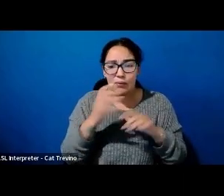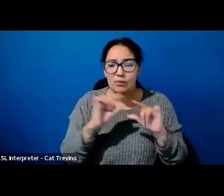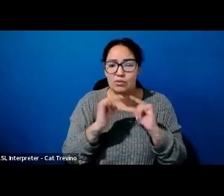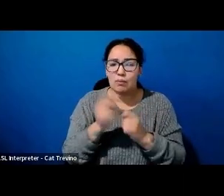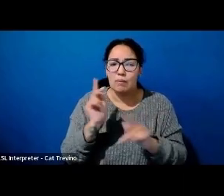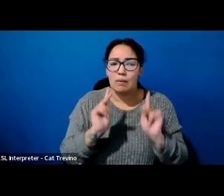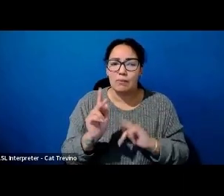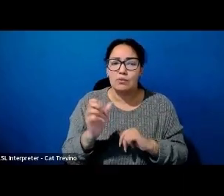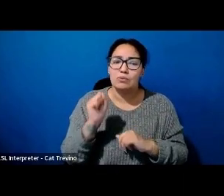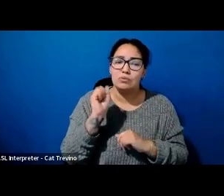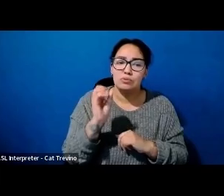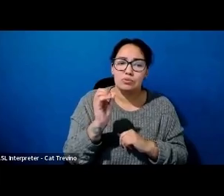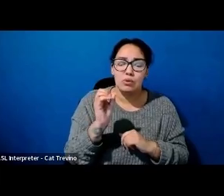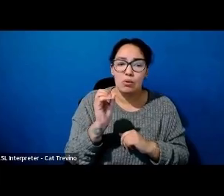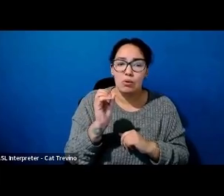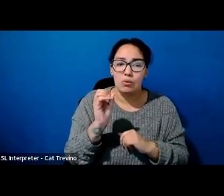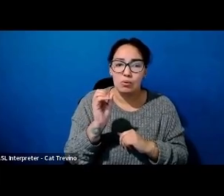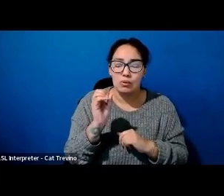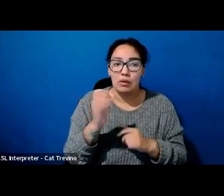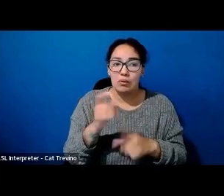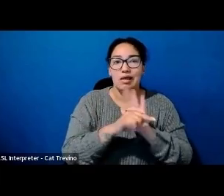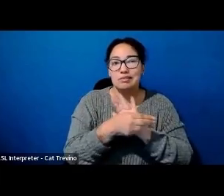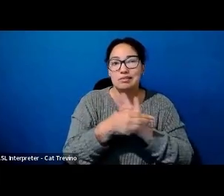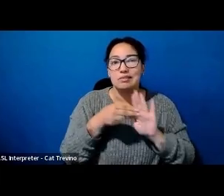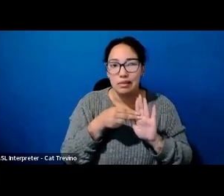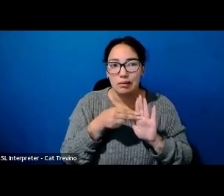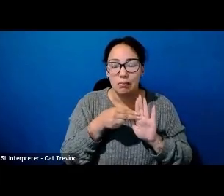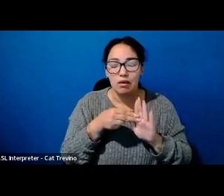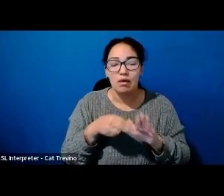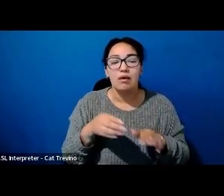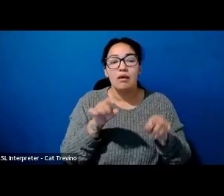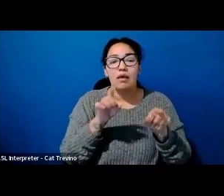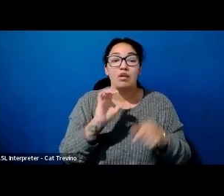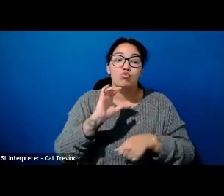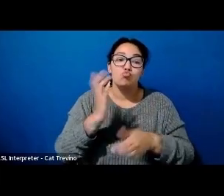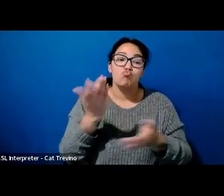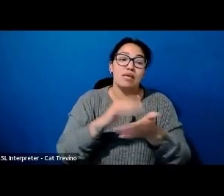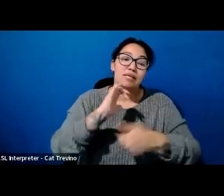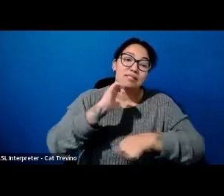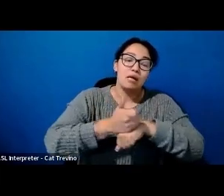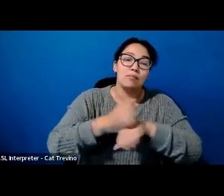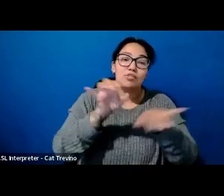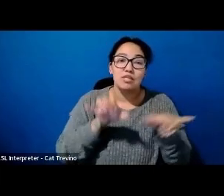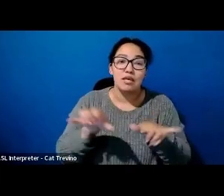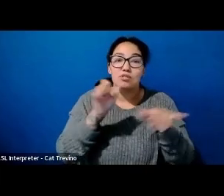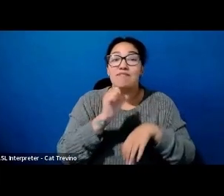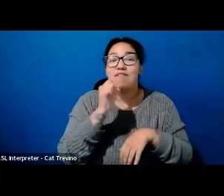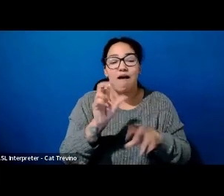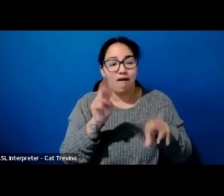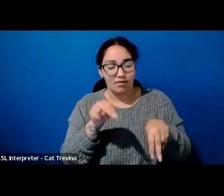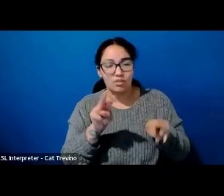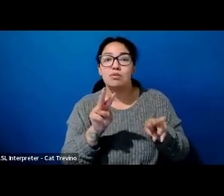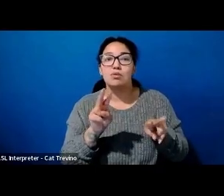folks so committed to caring for young people, need to establish standards of non-judgmental, patient-directed care.